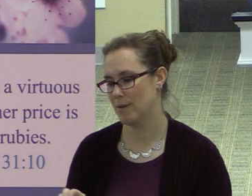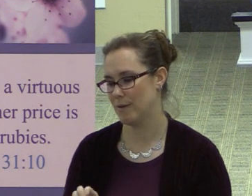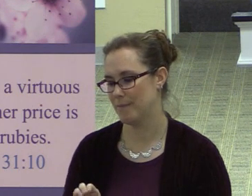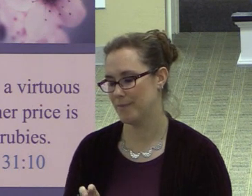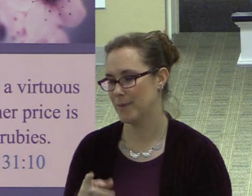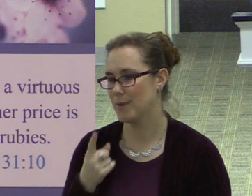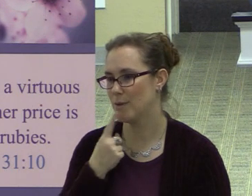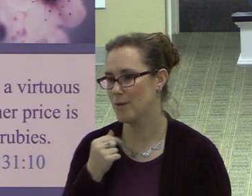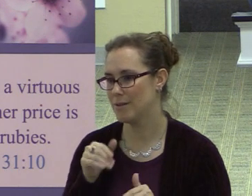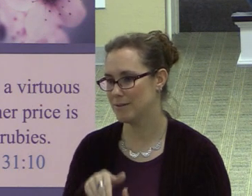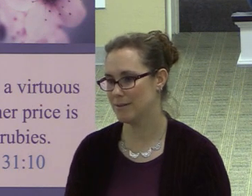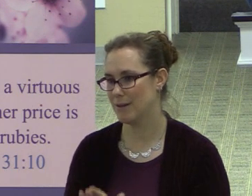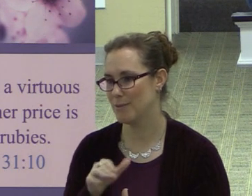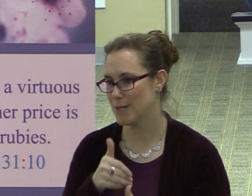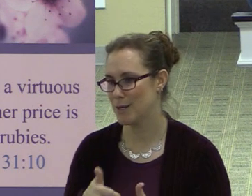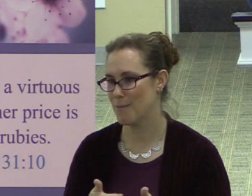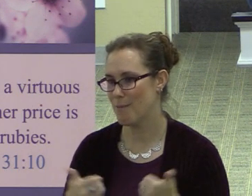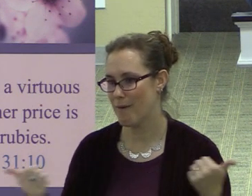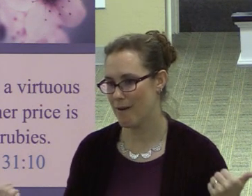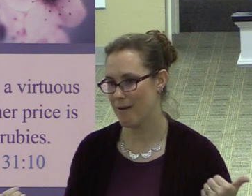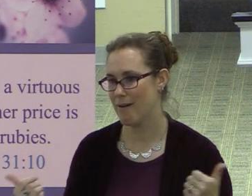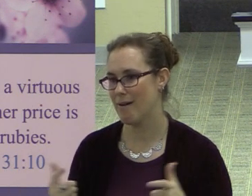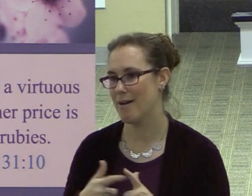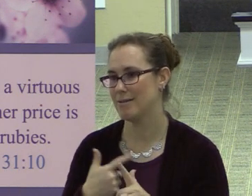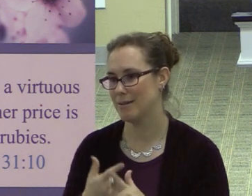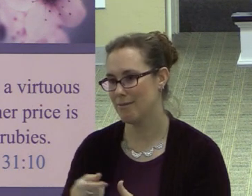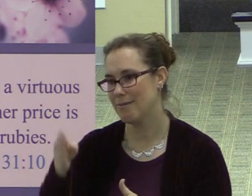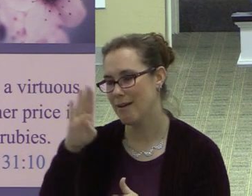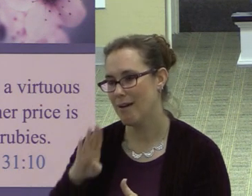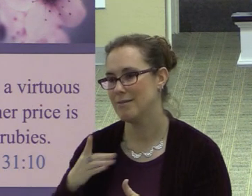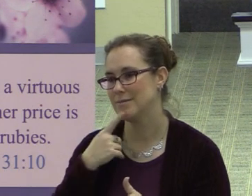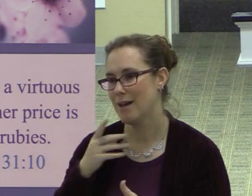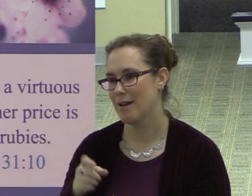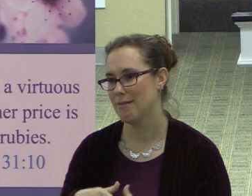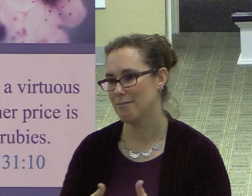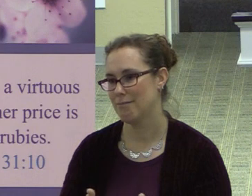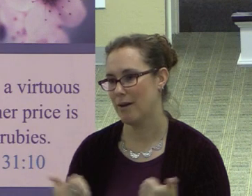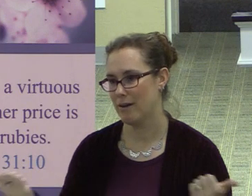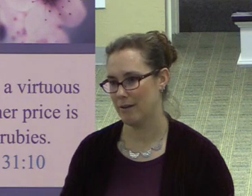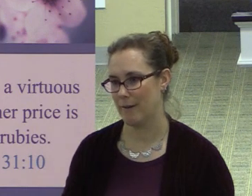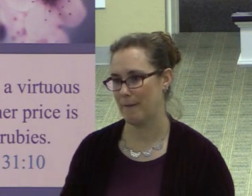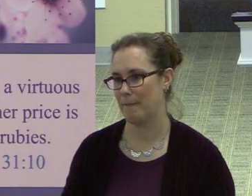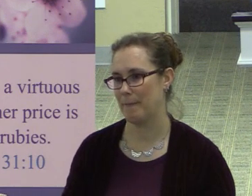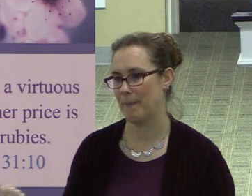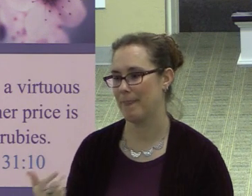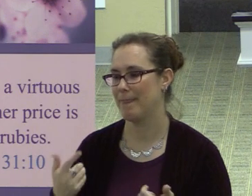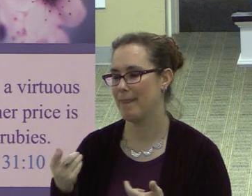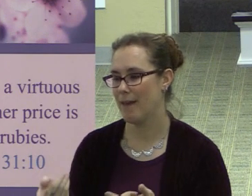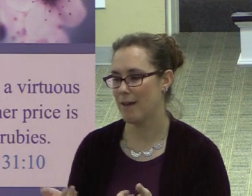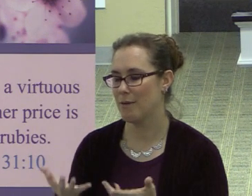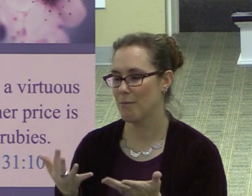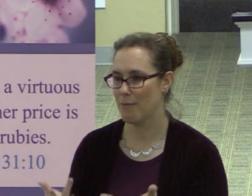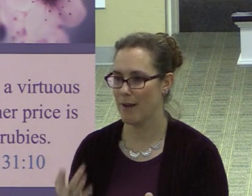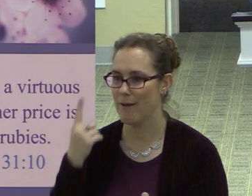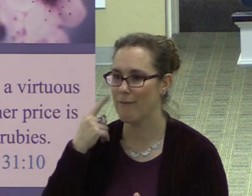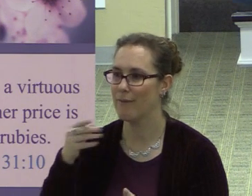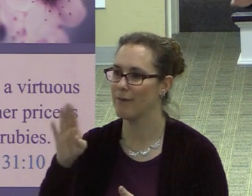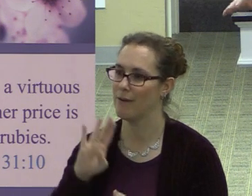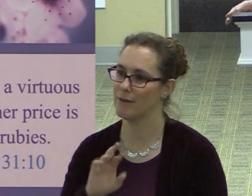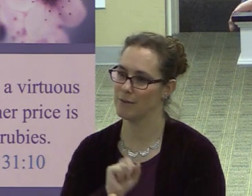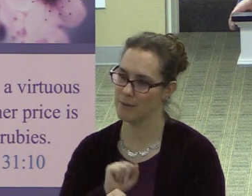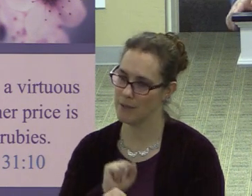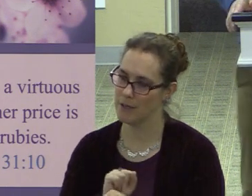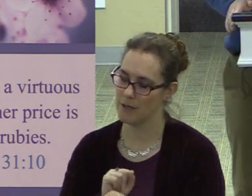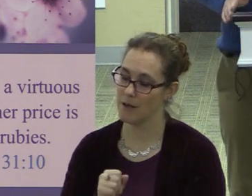The Red Sea wasn't going to part until God said, part. They had to wait for God to work. And